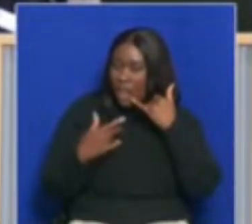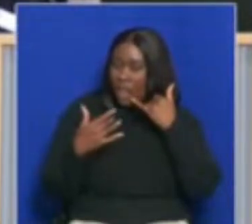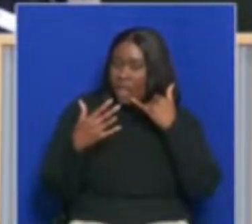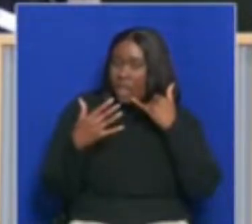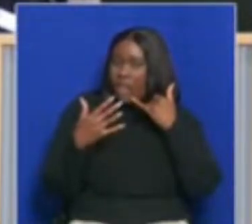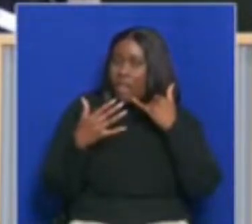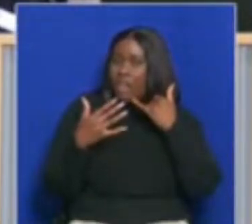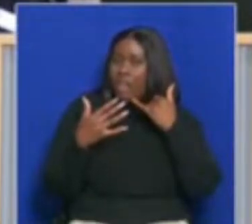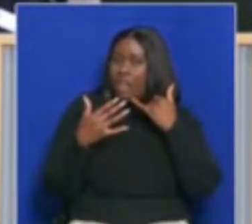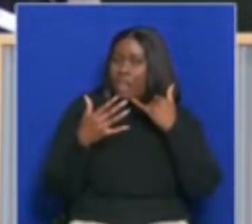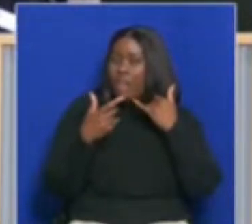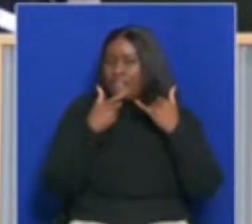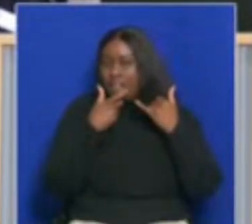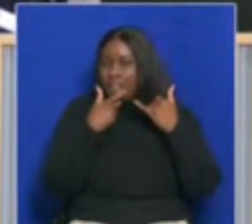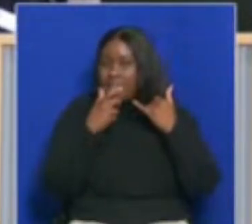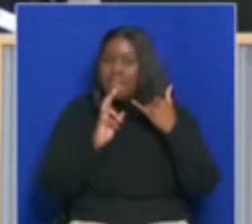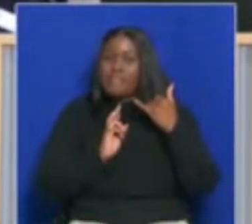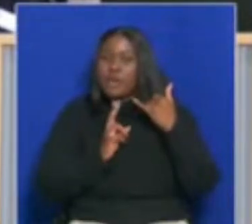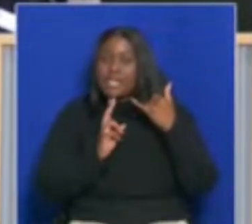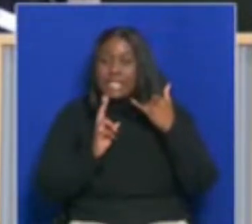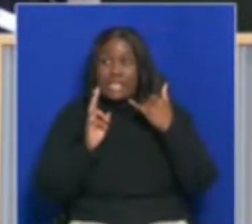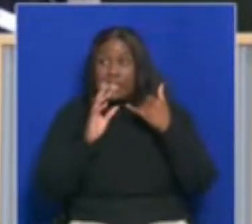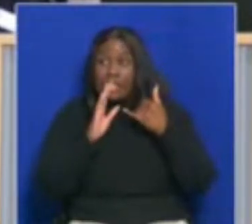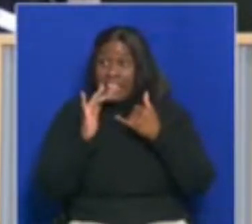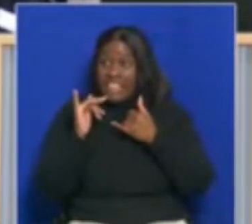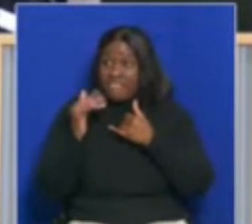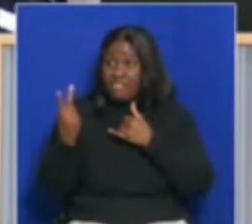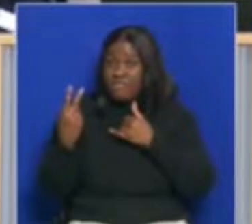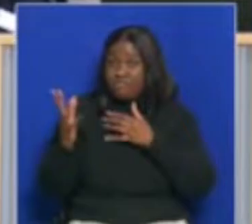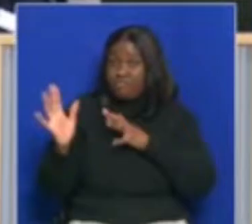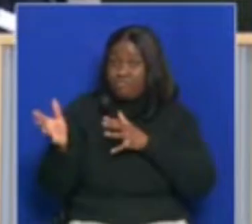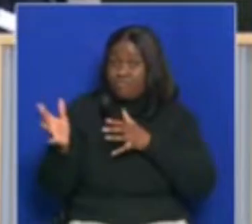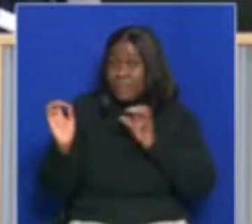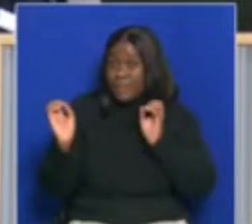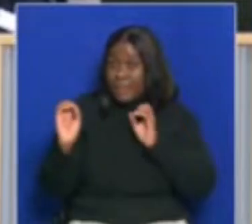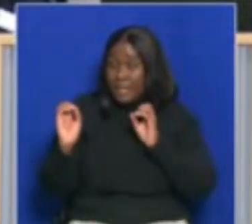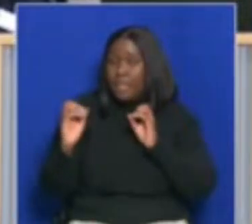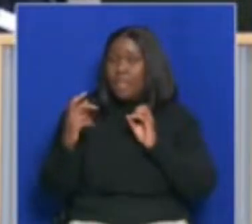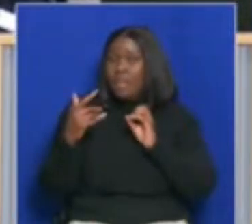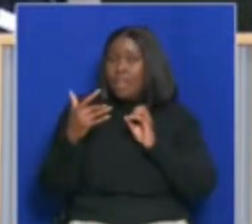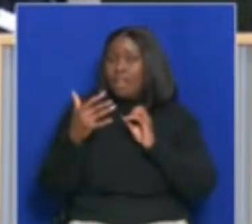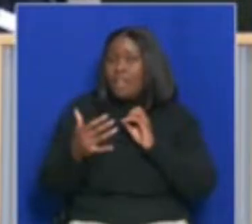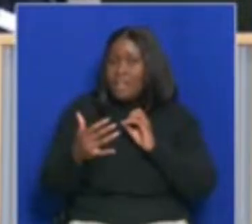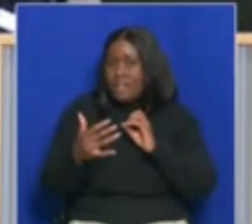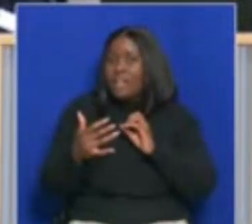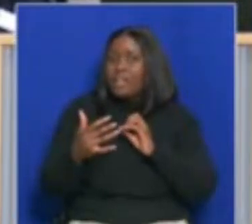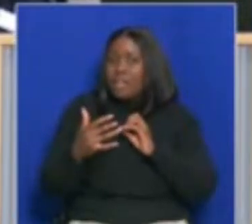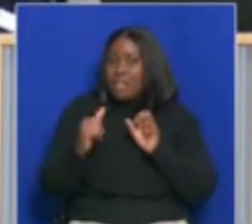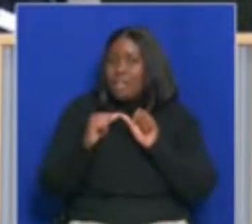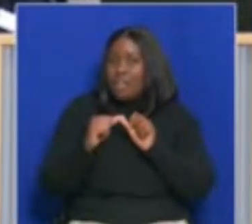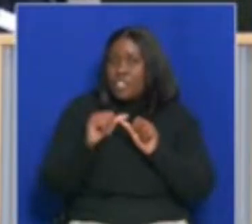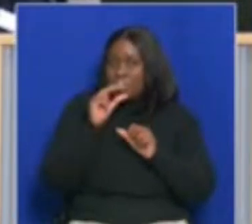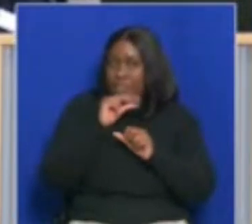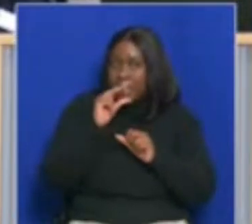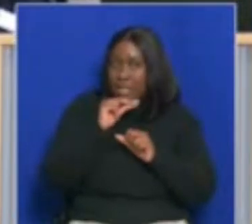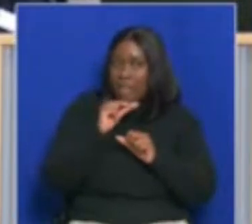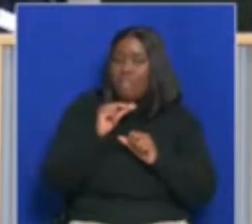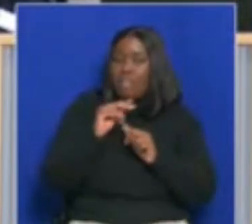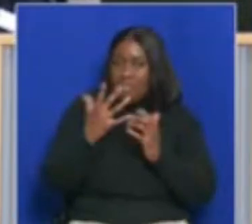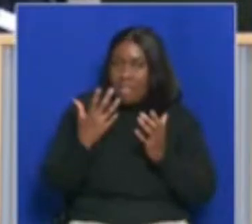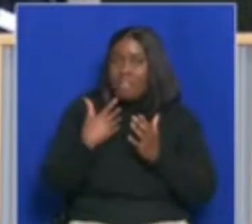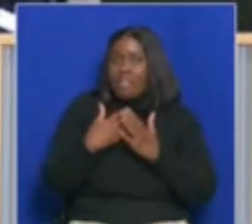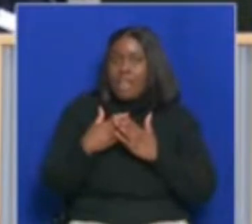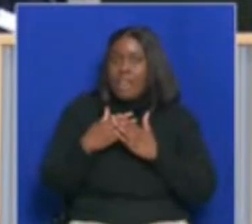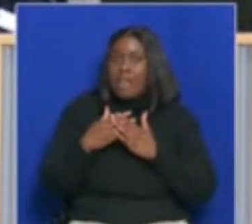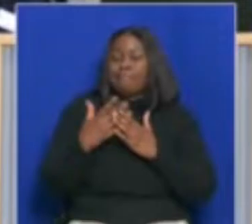you don't talk to all the time. But as they continue speaking, you may end up recognizing the